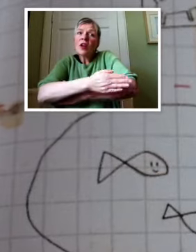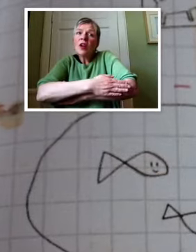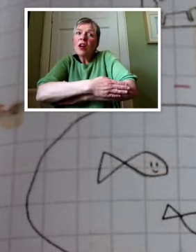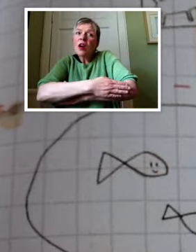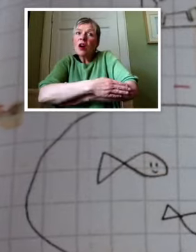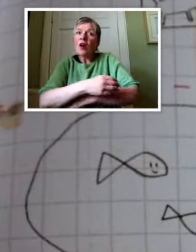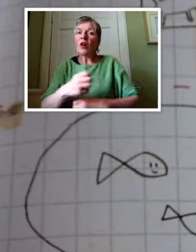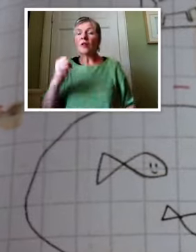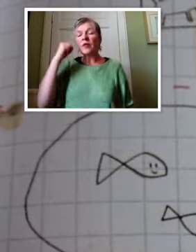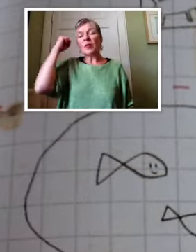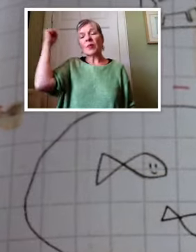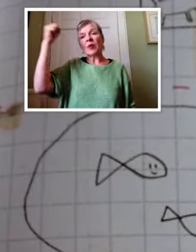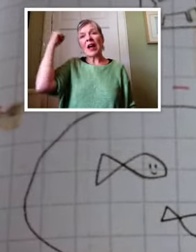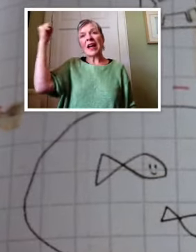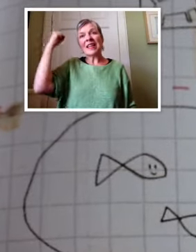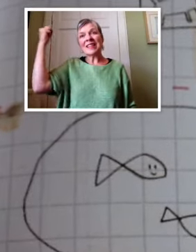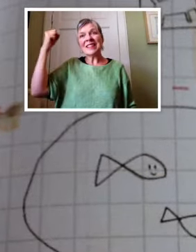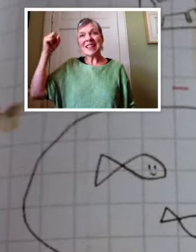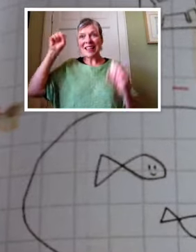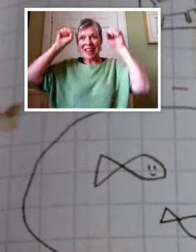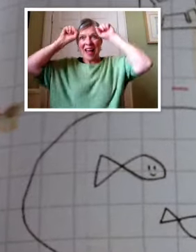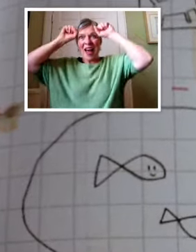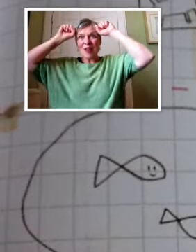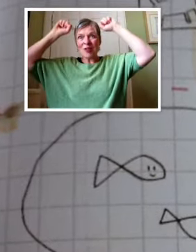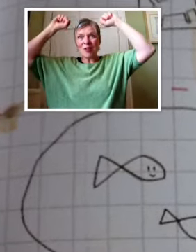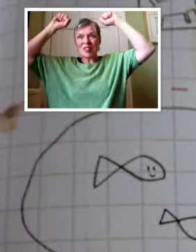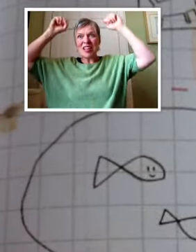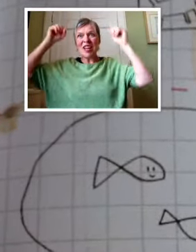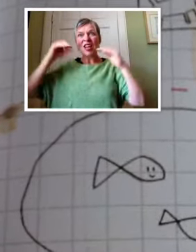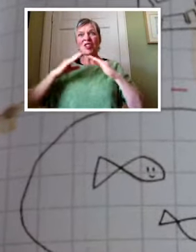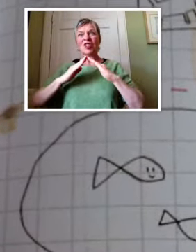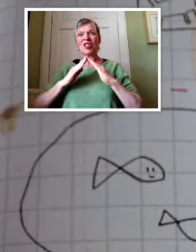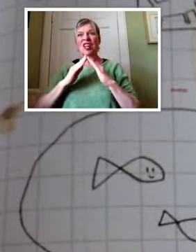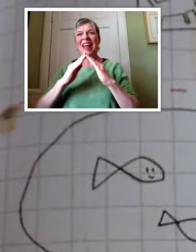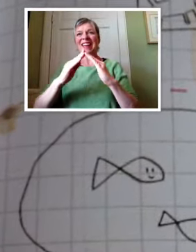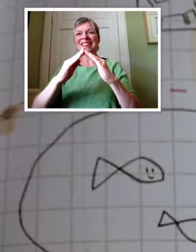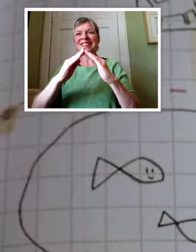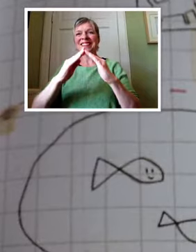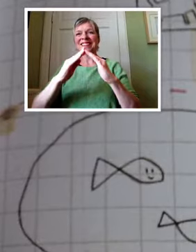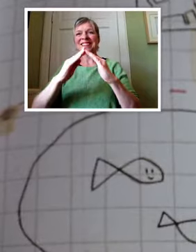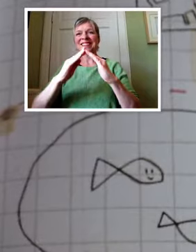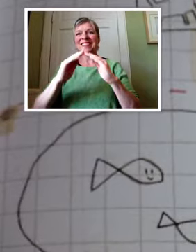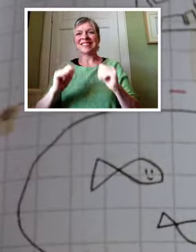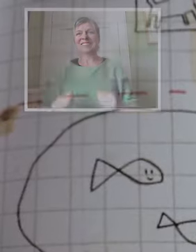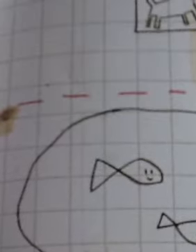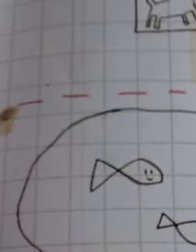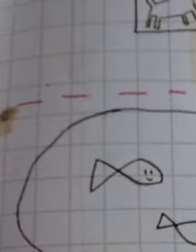door of the prize cow's shed.